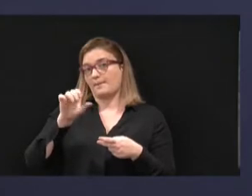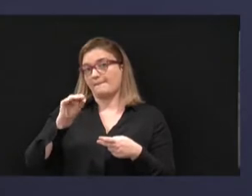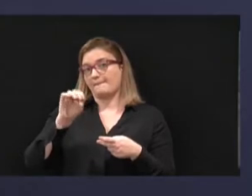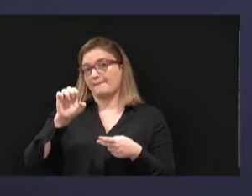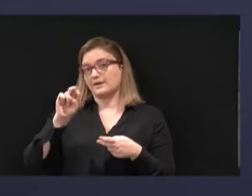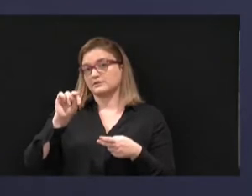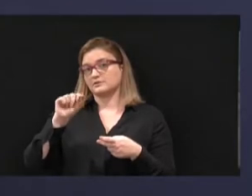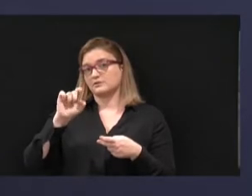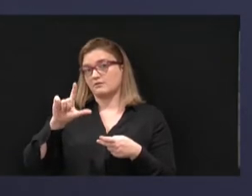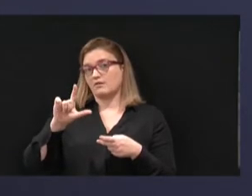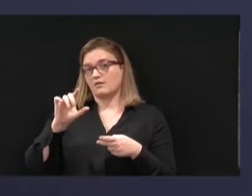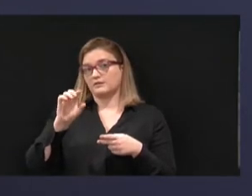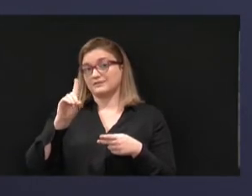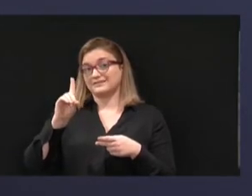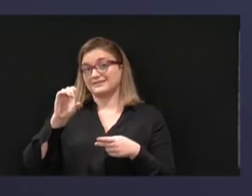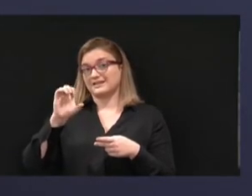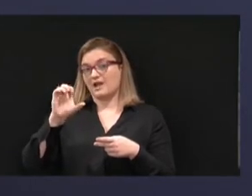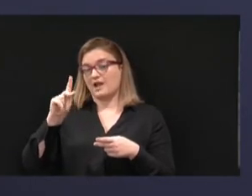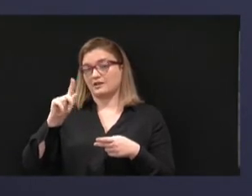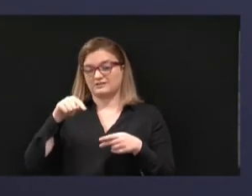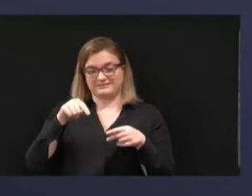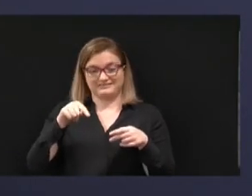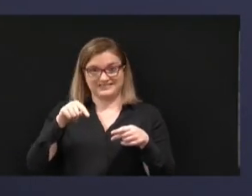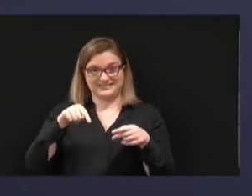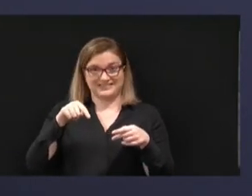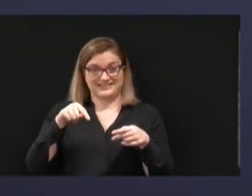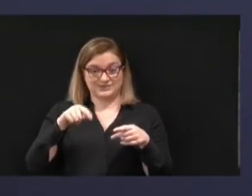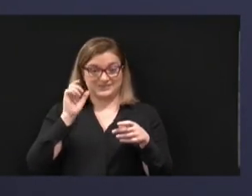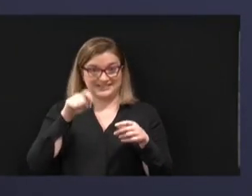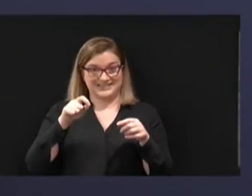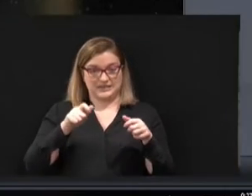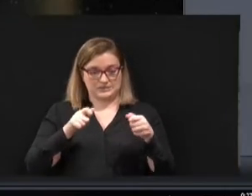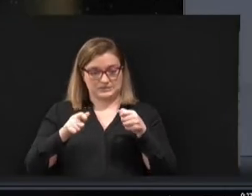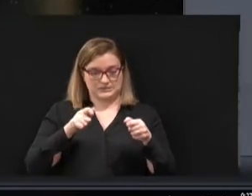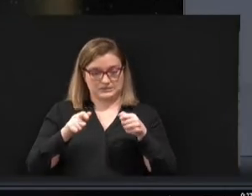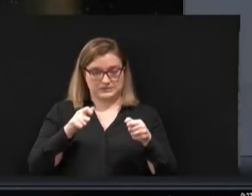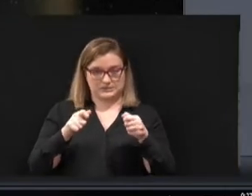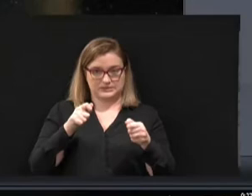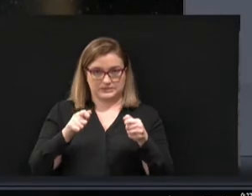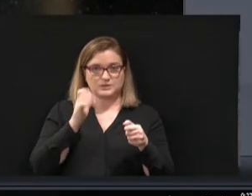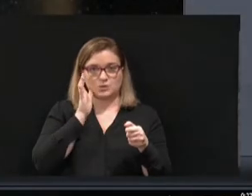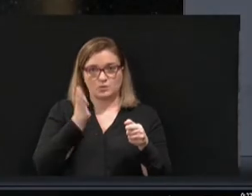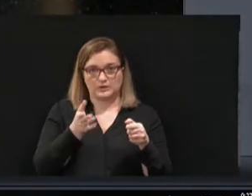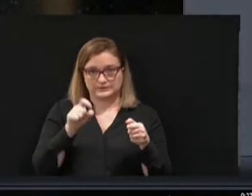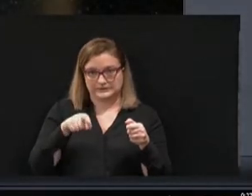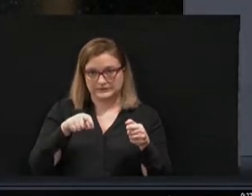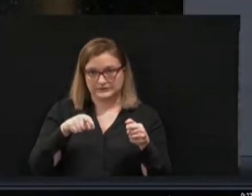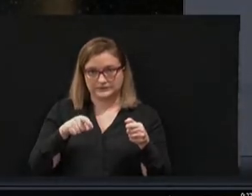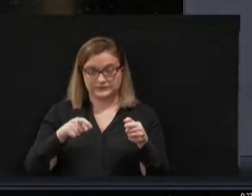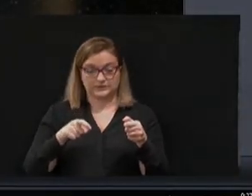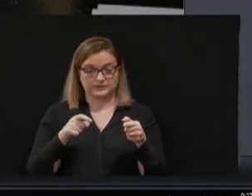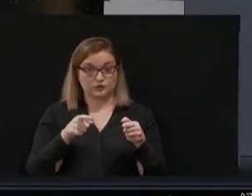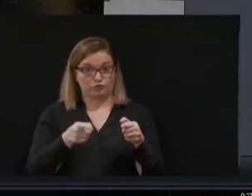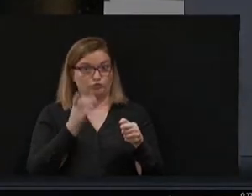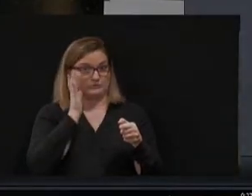And this one is going to need a little wiggling. So grab this last one, the supplemental deck, and